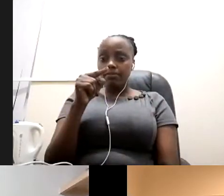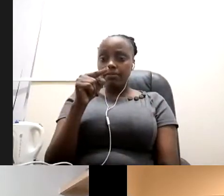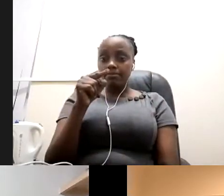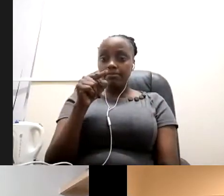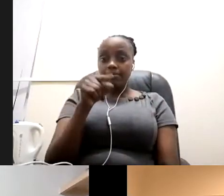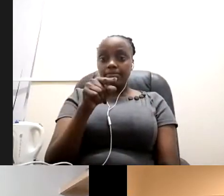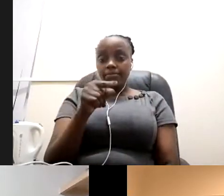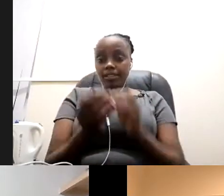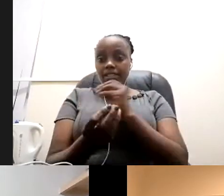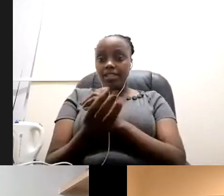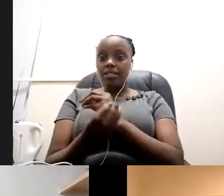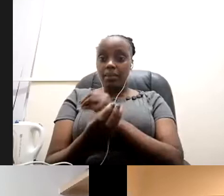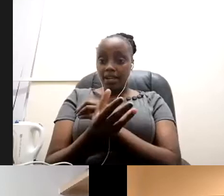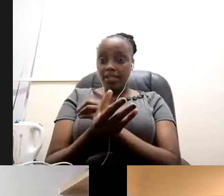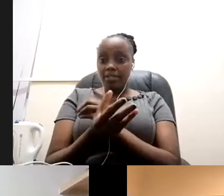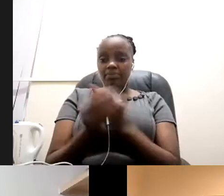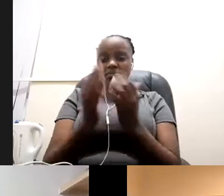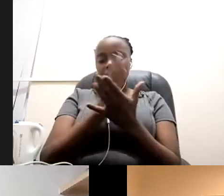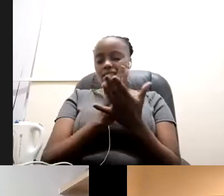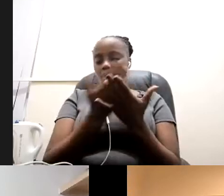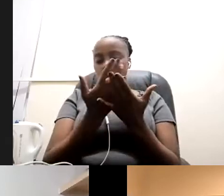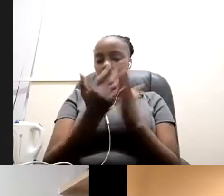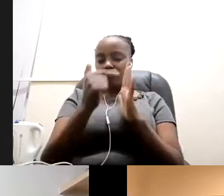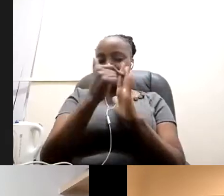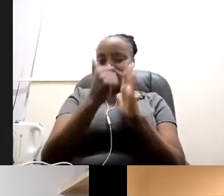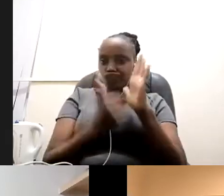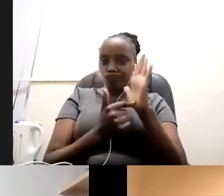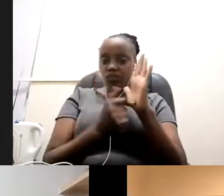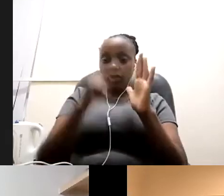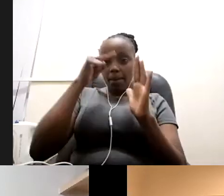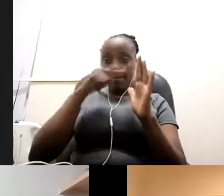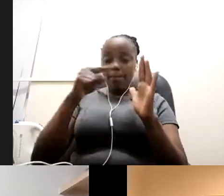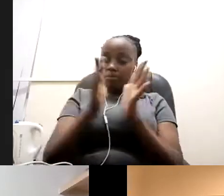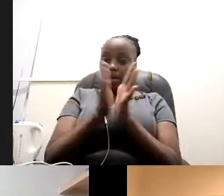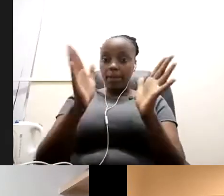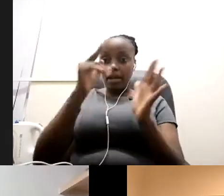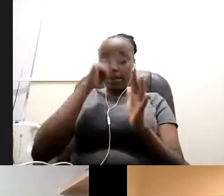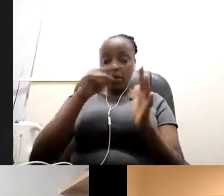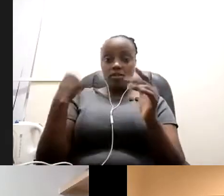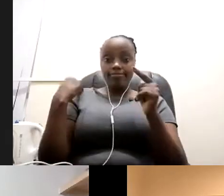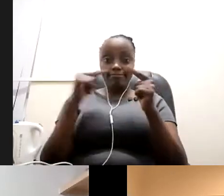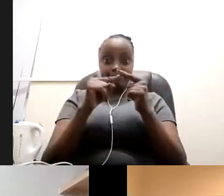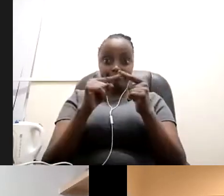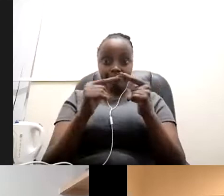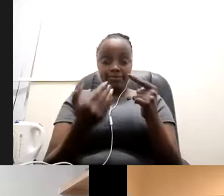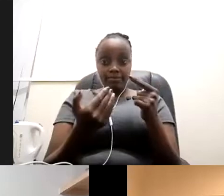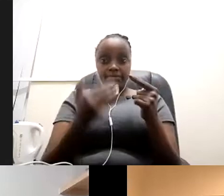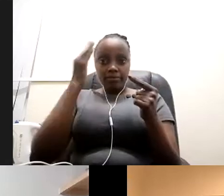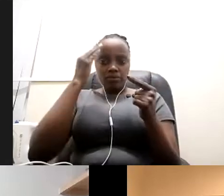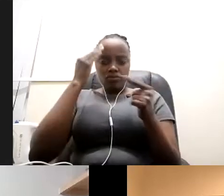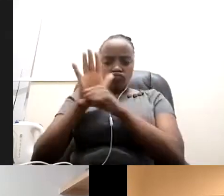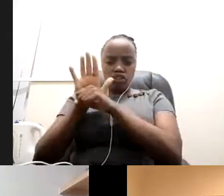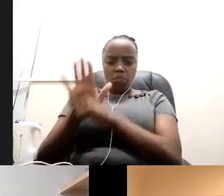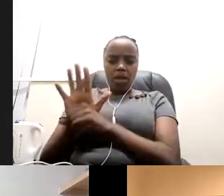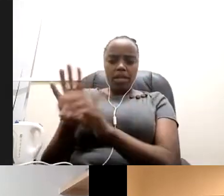described some principles for these public policies. First, no discrimination.